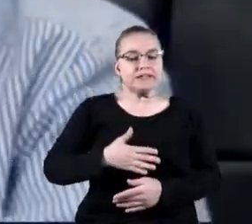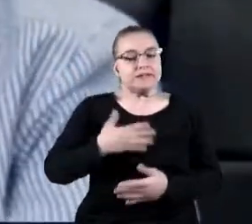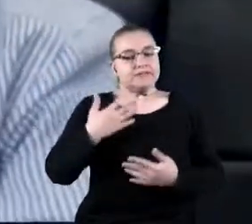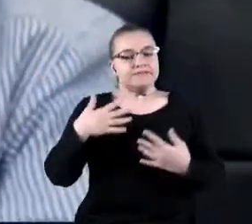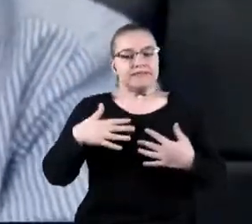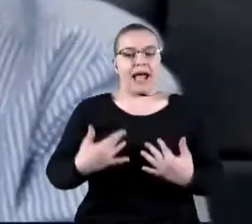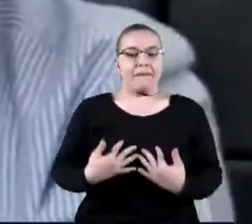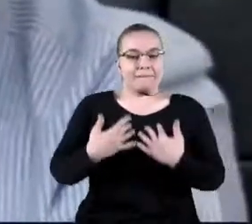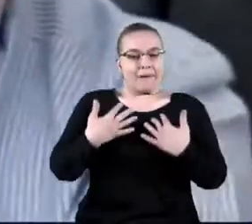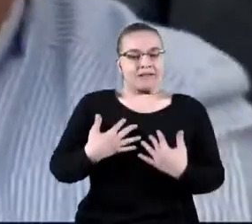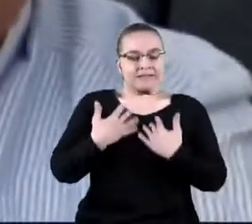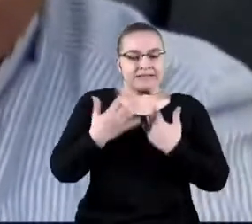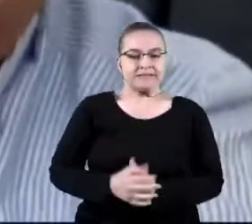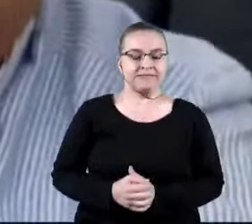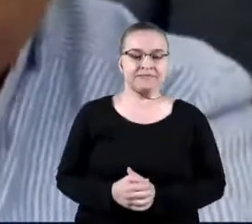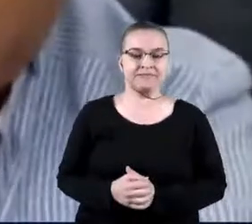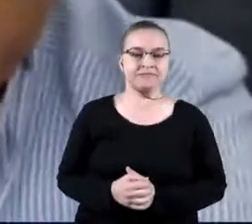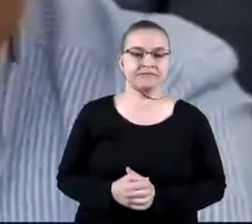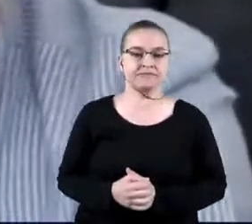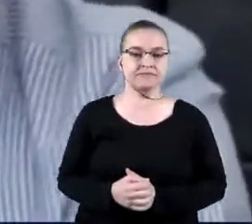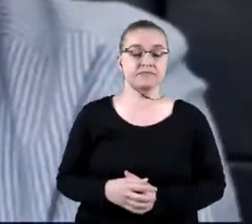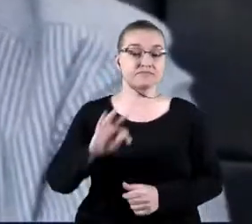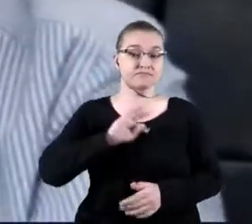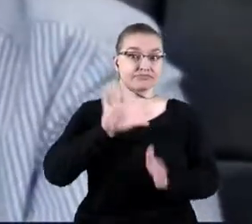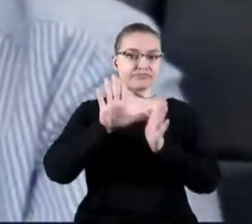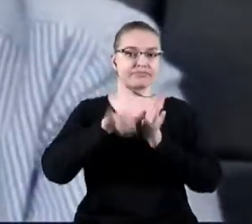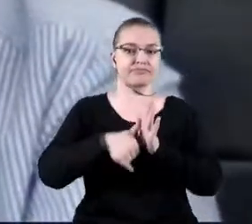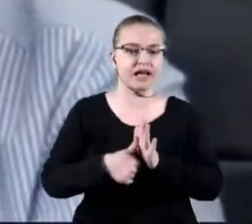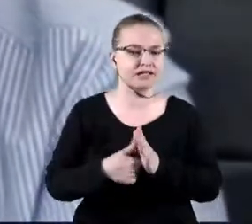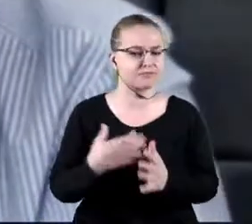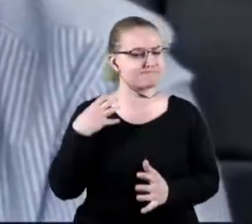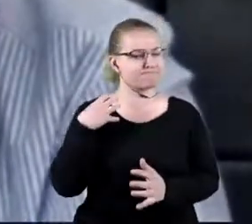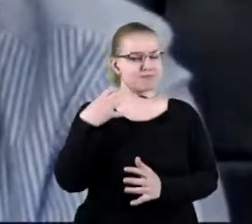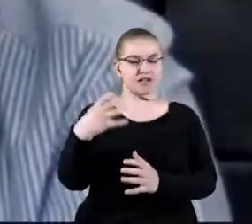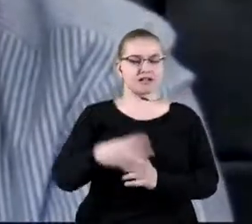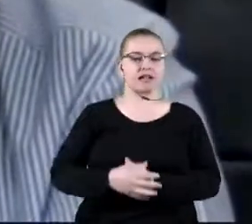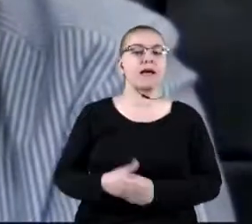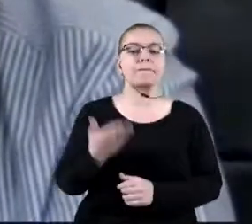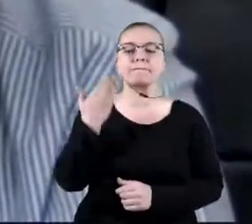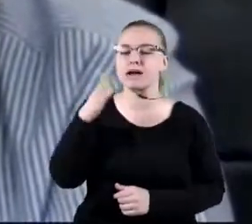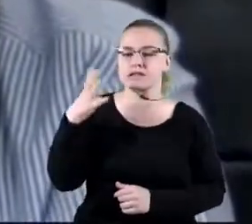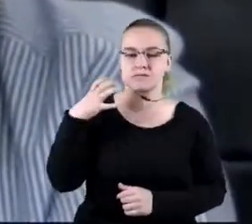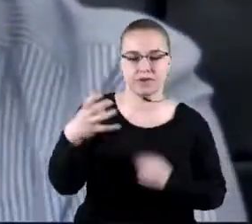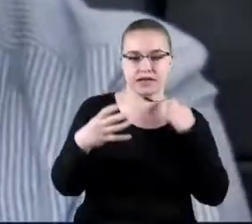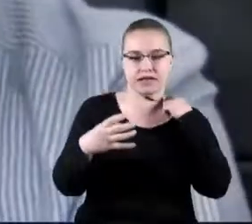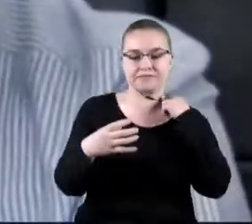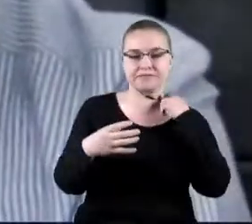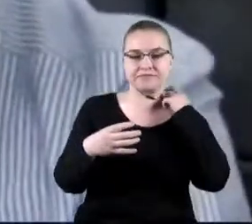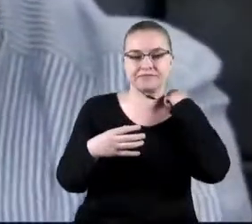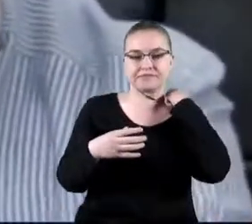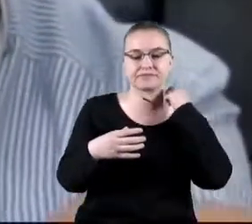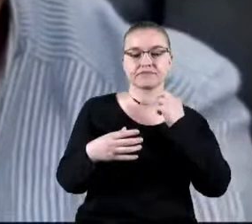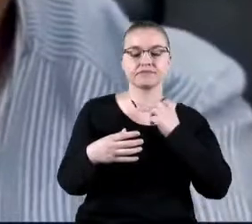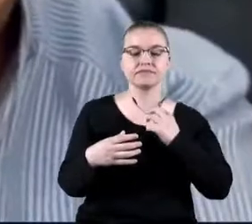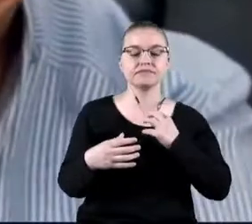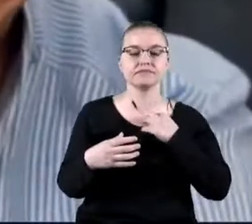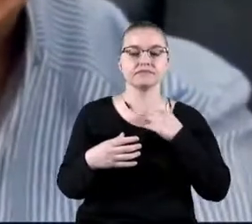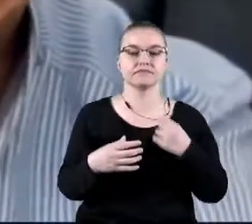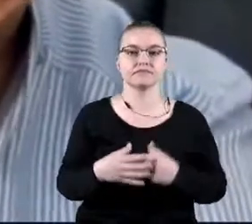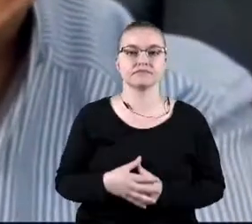a very, very emotional time for me. Sousse is a rich city